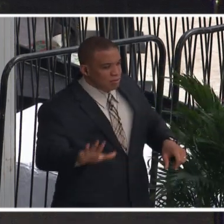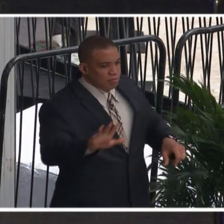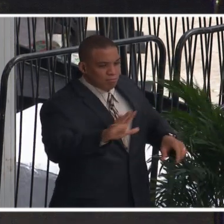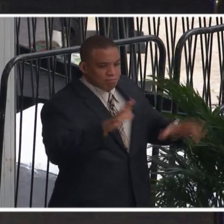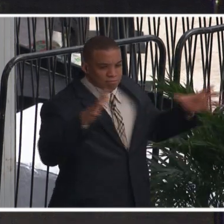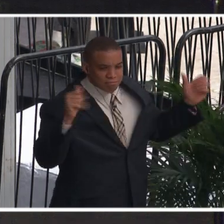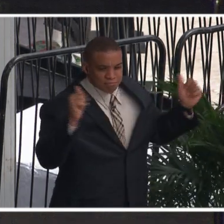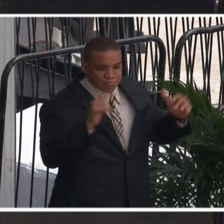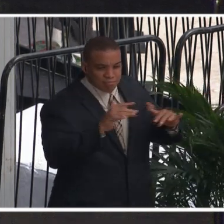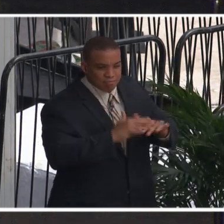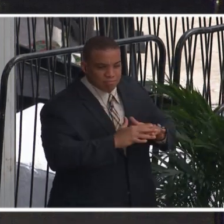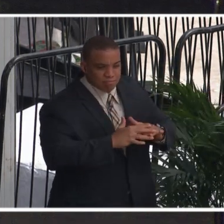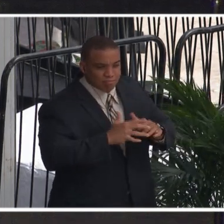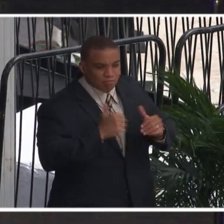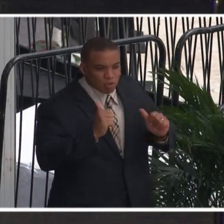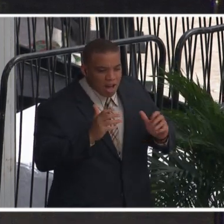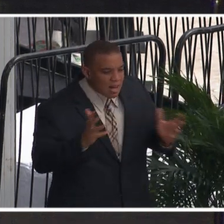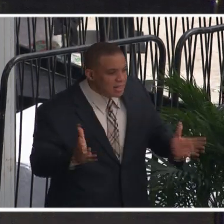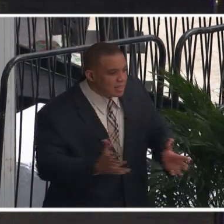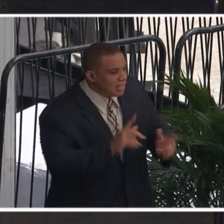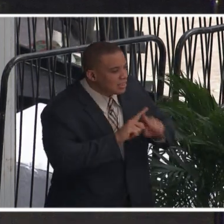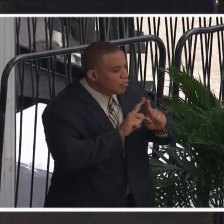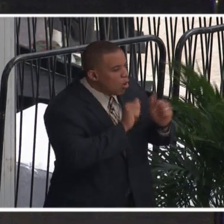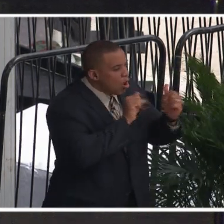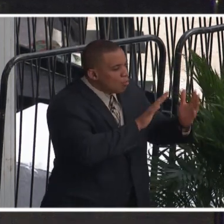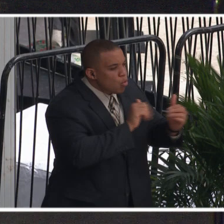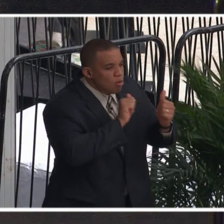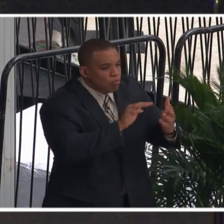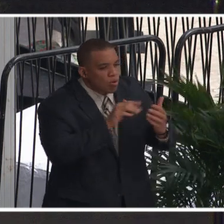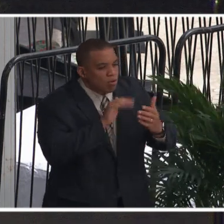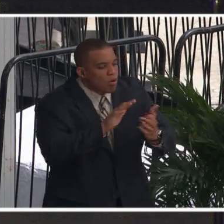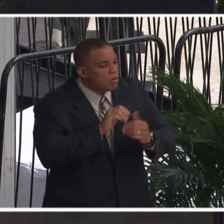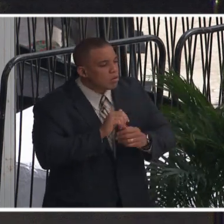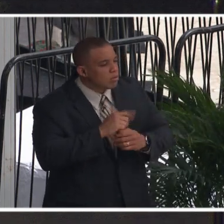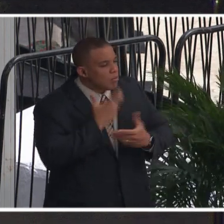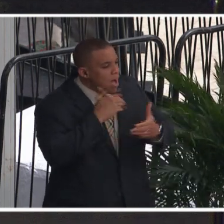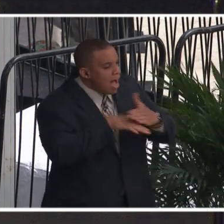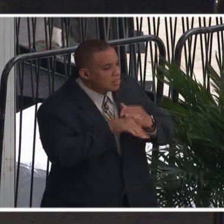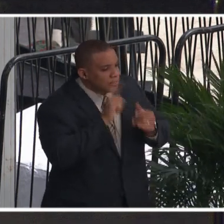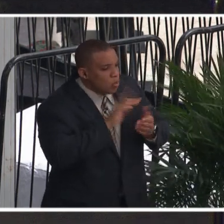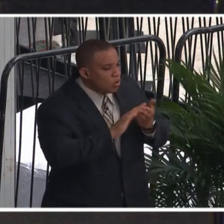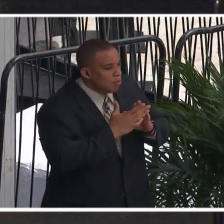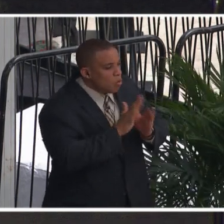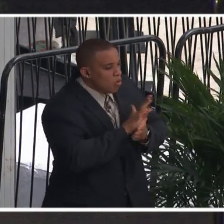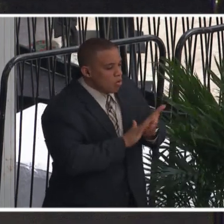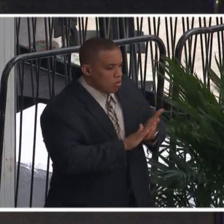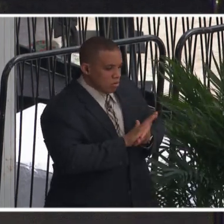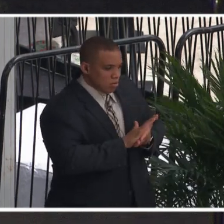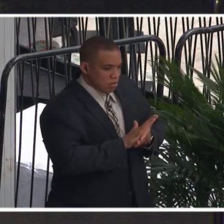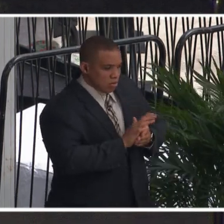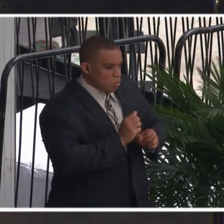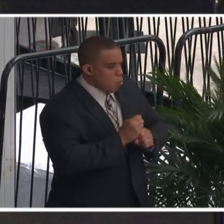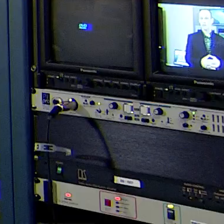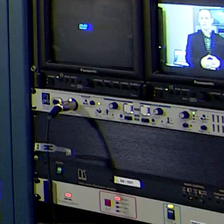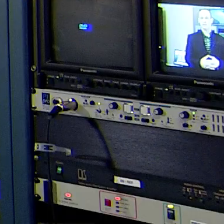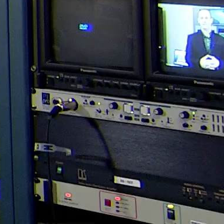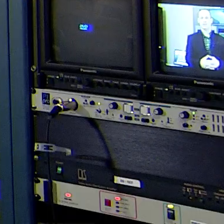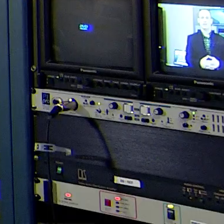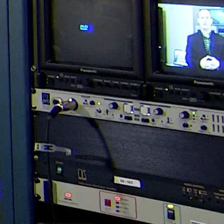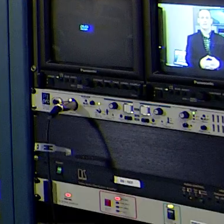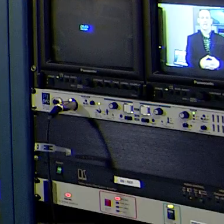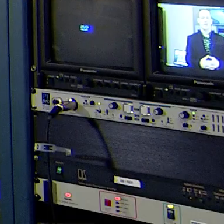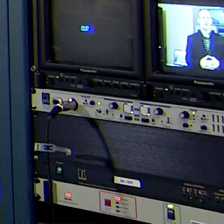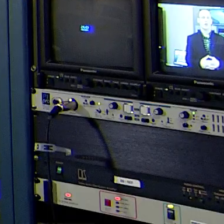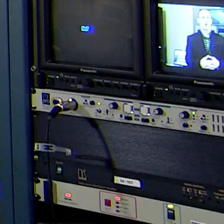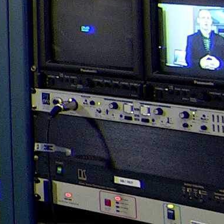encourage multiple innovation approaches to creating access to community colleges without cost to students.